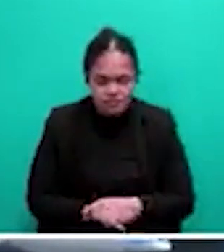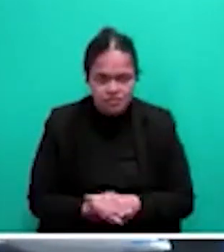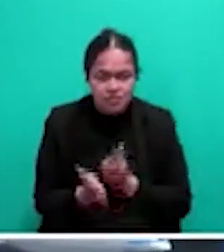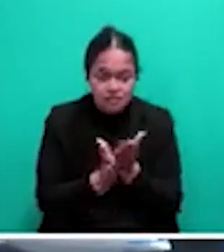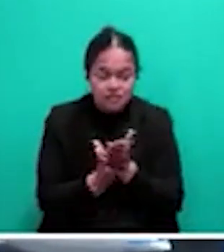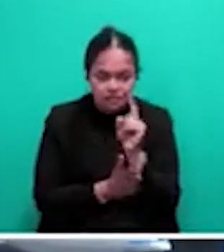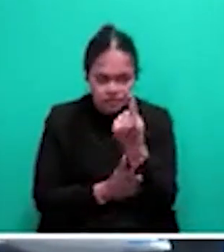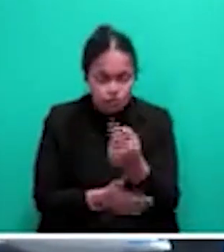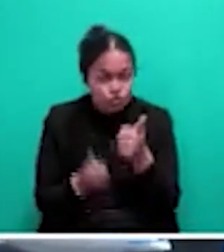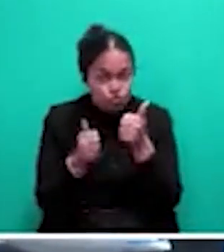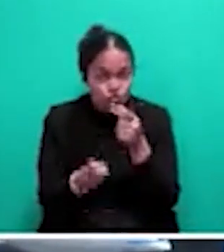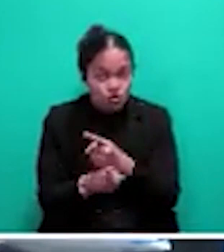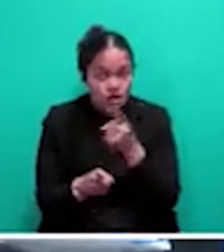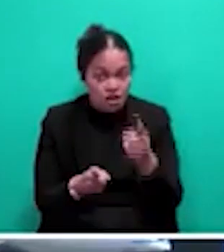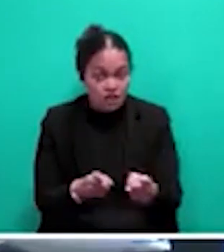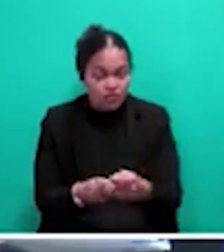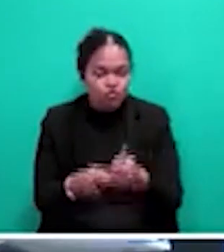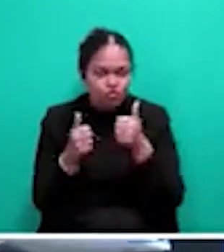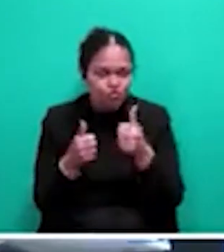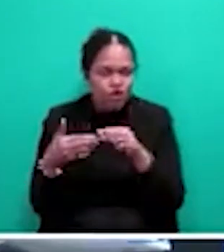good governance and good leadership,